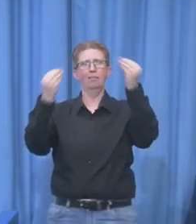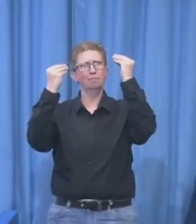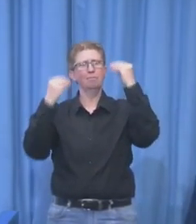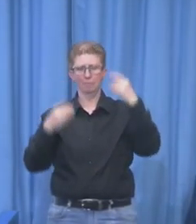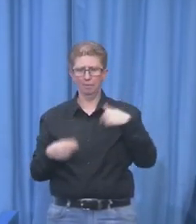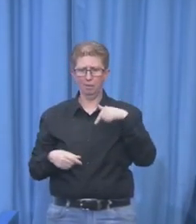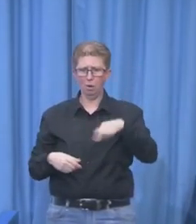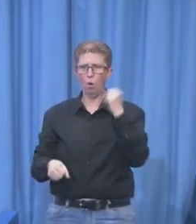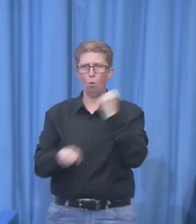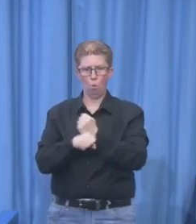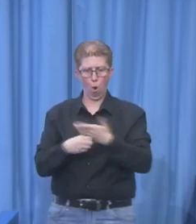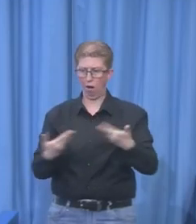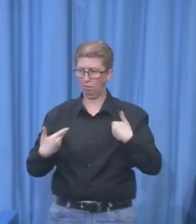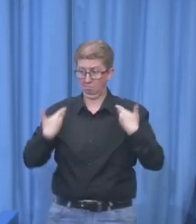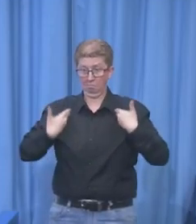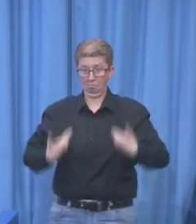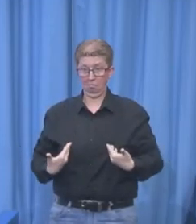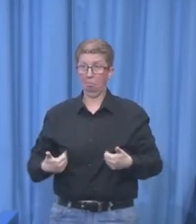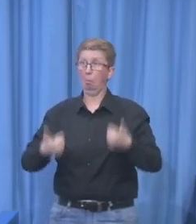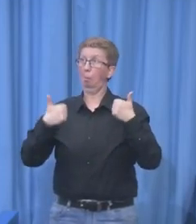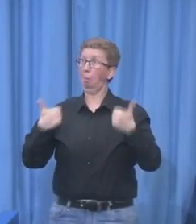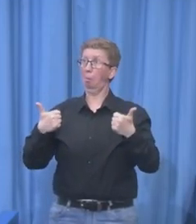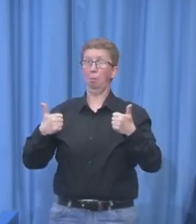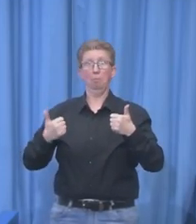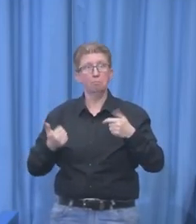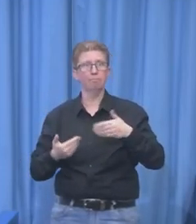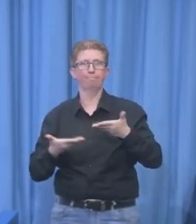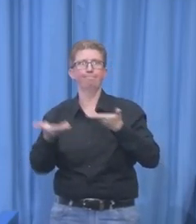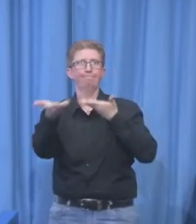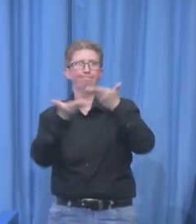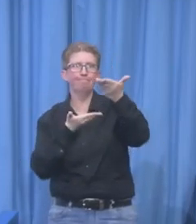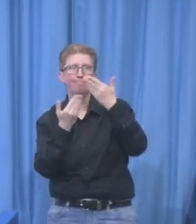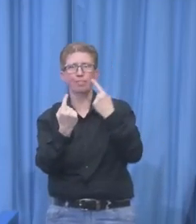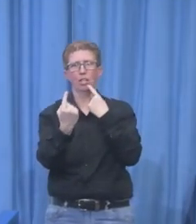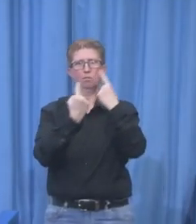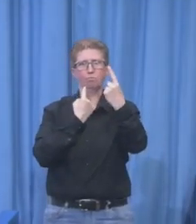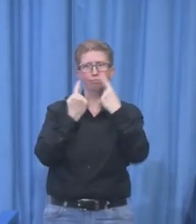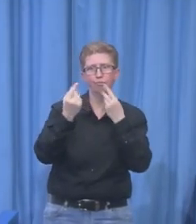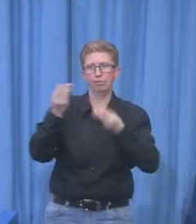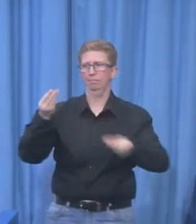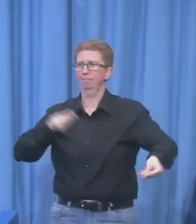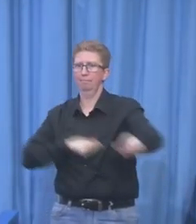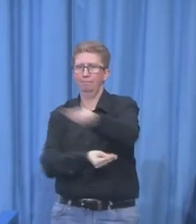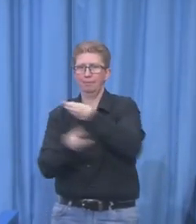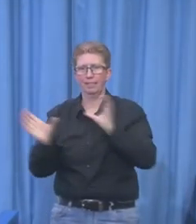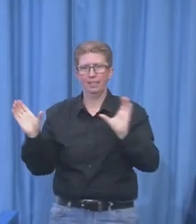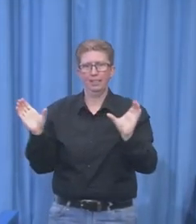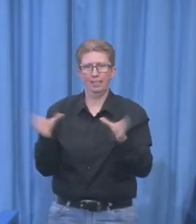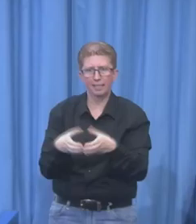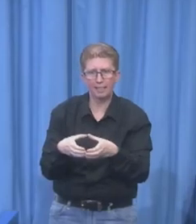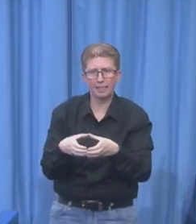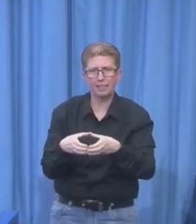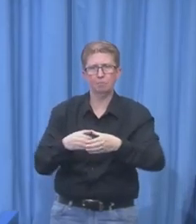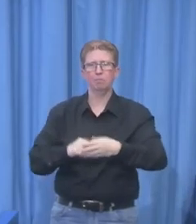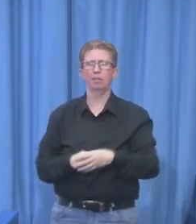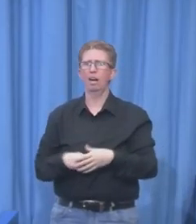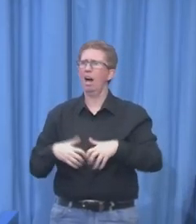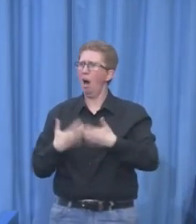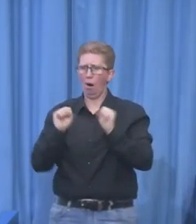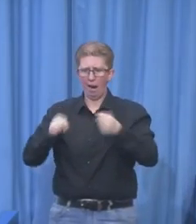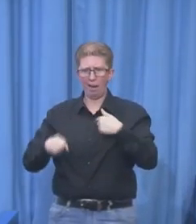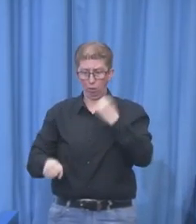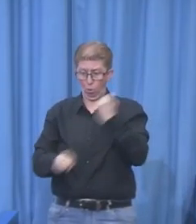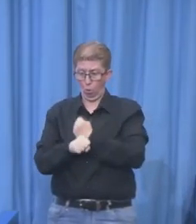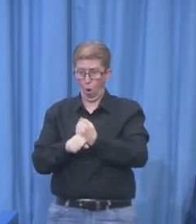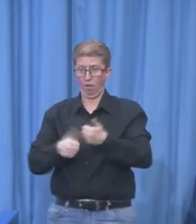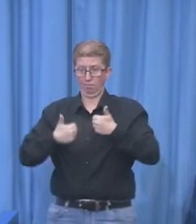all the skills and the tools they need to adjust the work. And also,